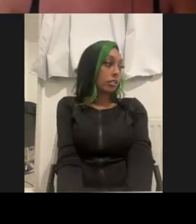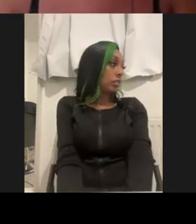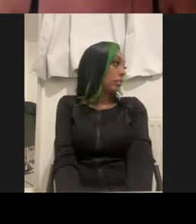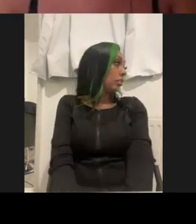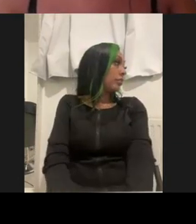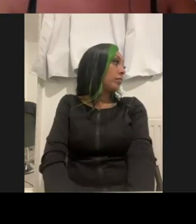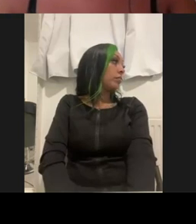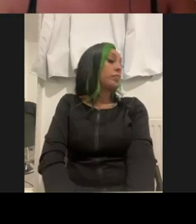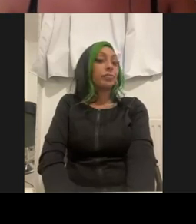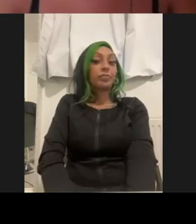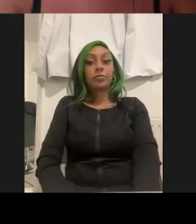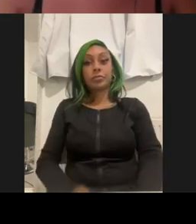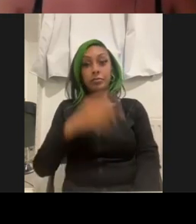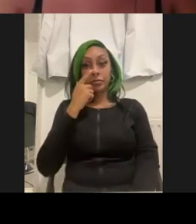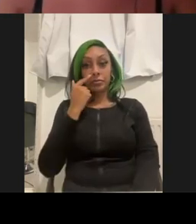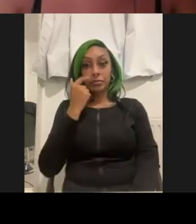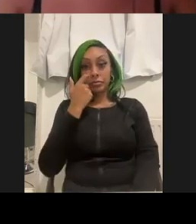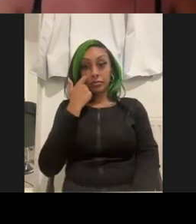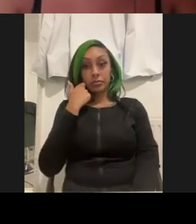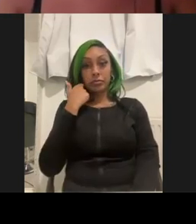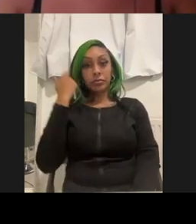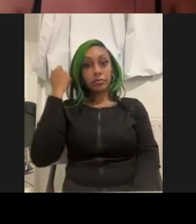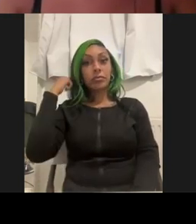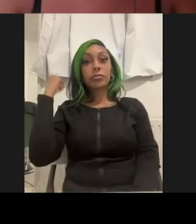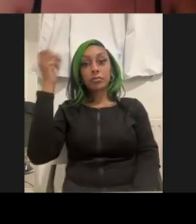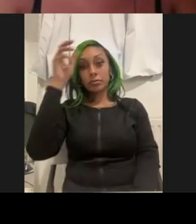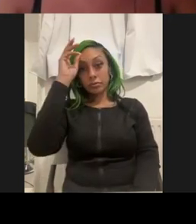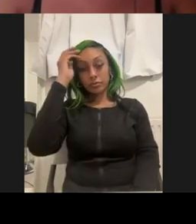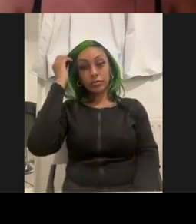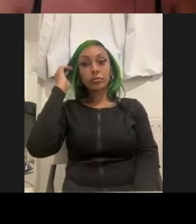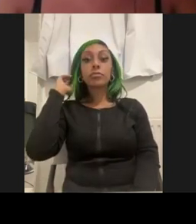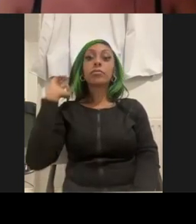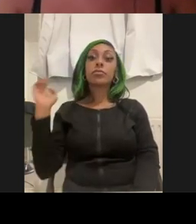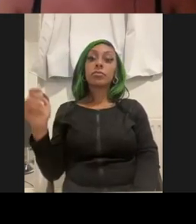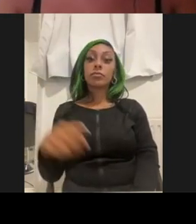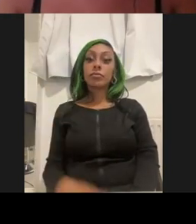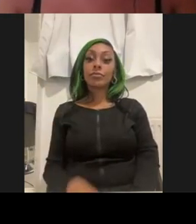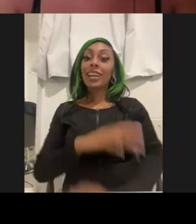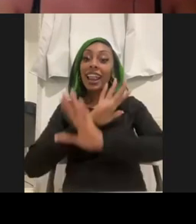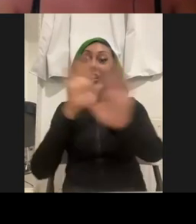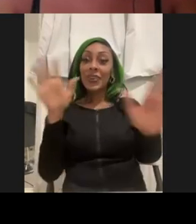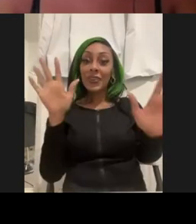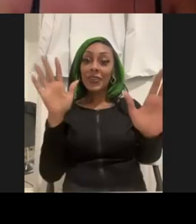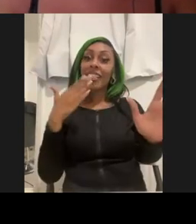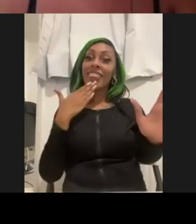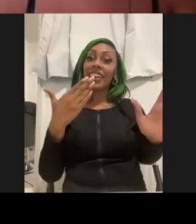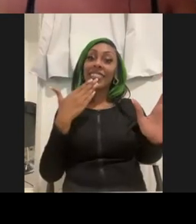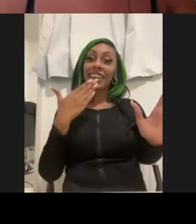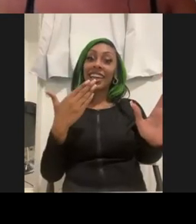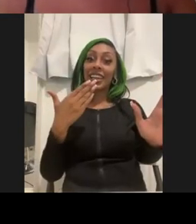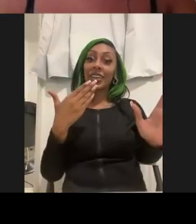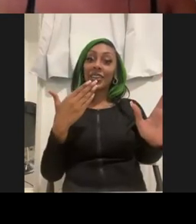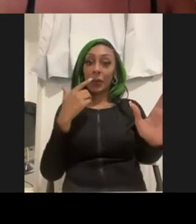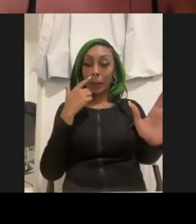Thank you so much, Jessi. Hi, Ella. Hi, thank you so much to all the